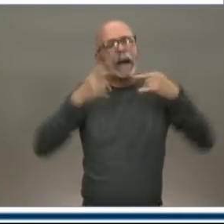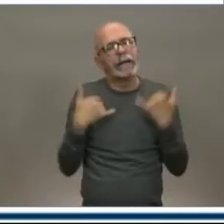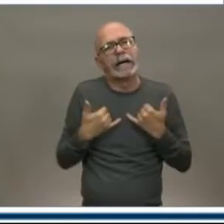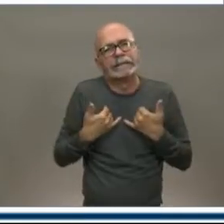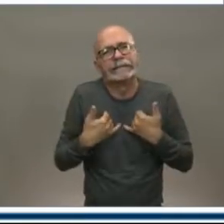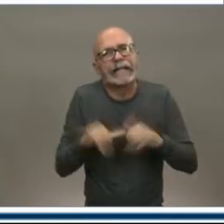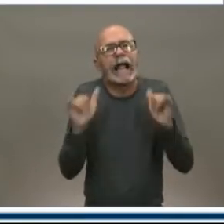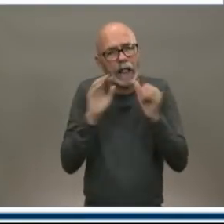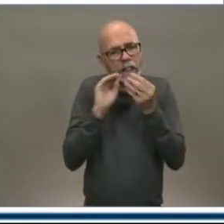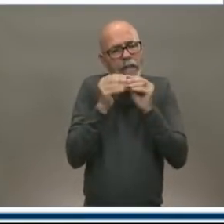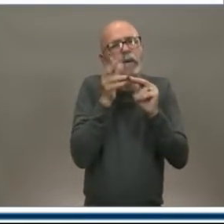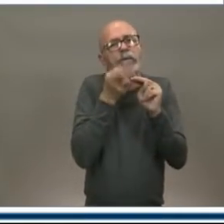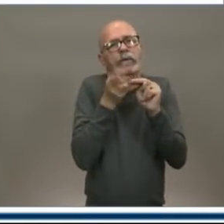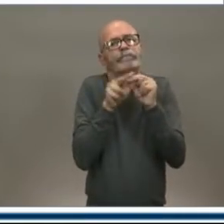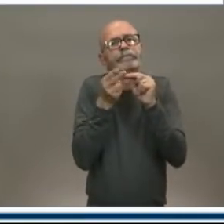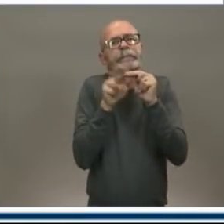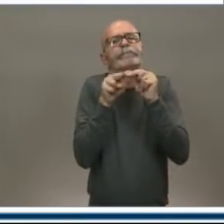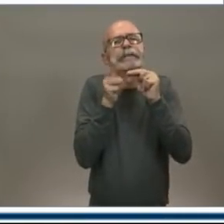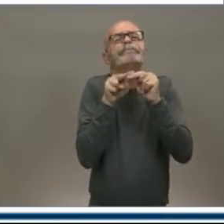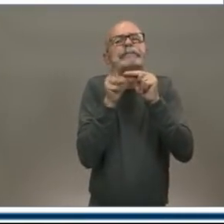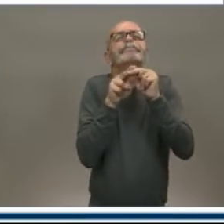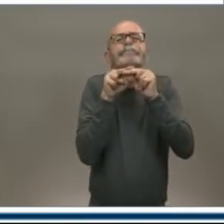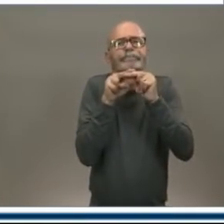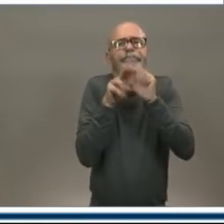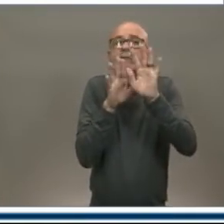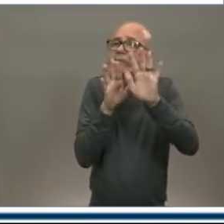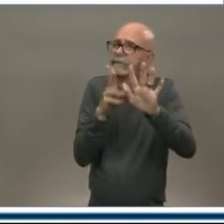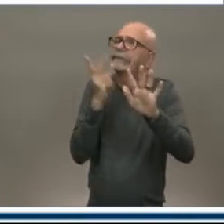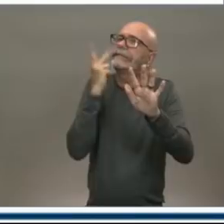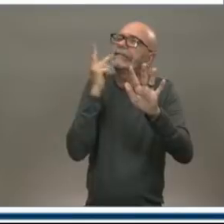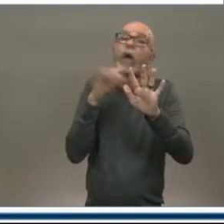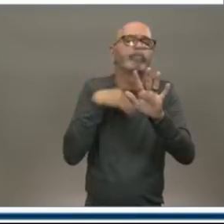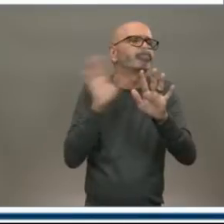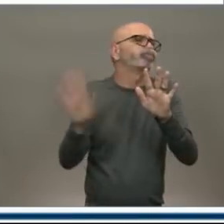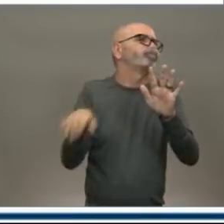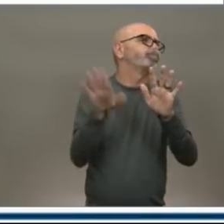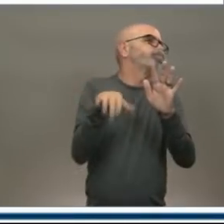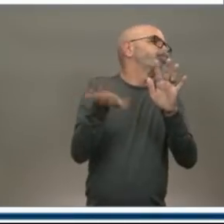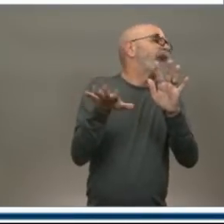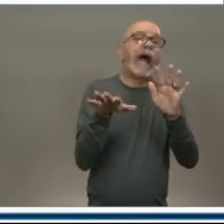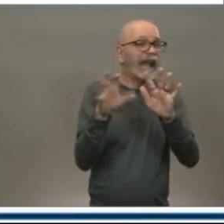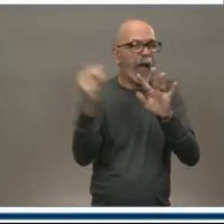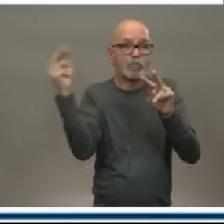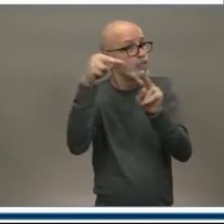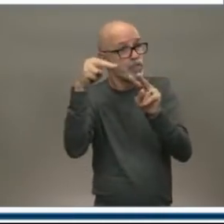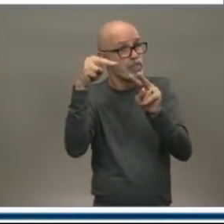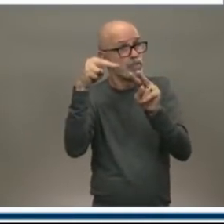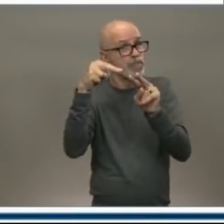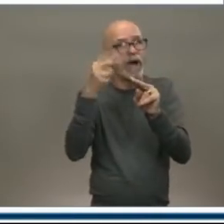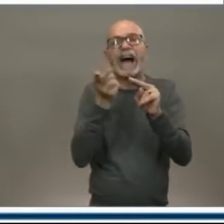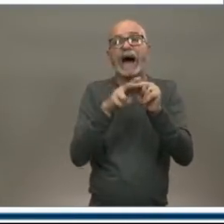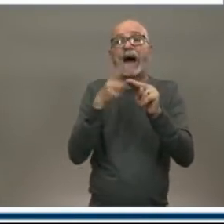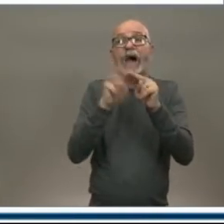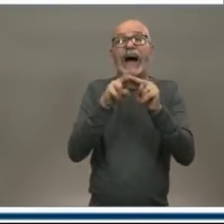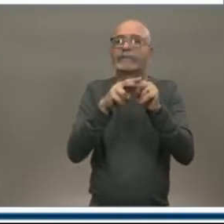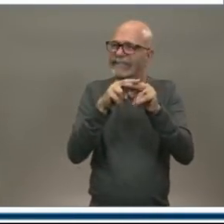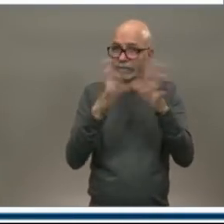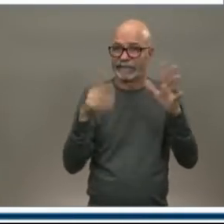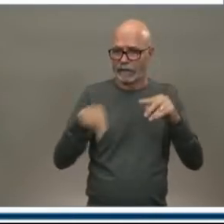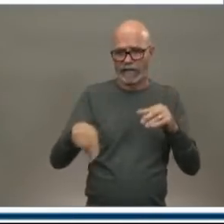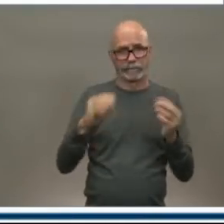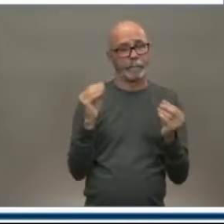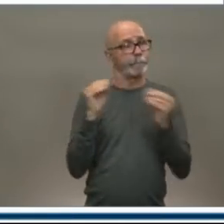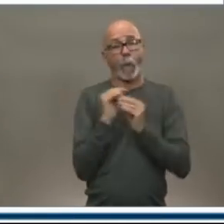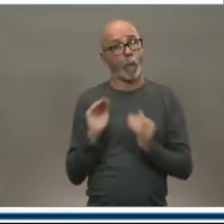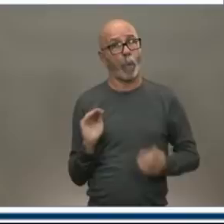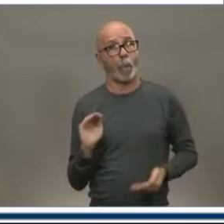Laker, are we becoming complacent? Just because our cases are still lower than most anywhere in the country does not give us the right to ease up